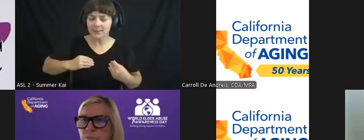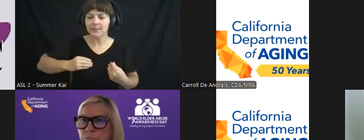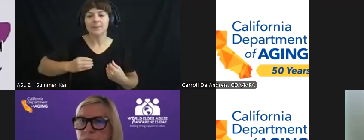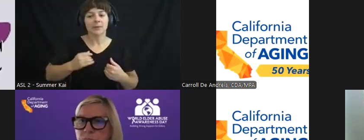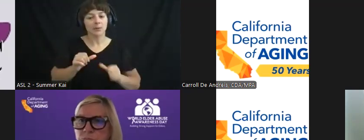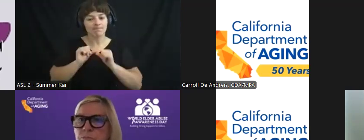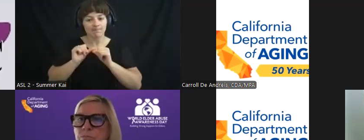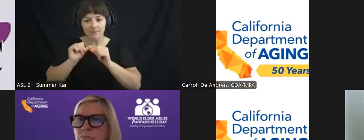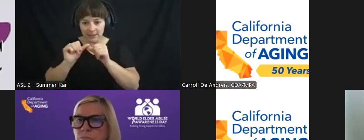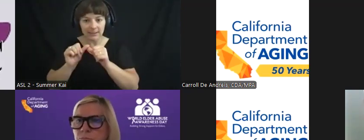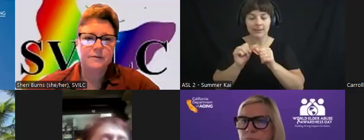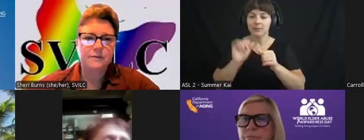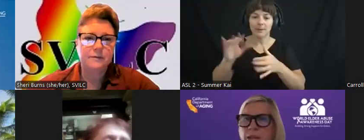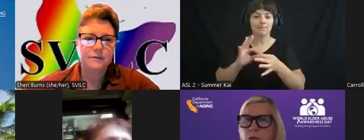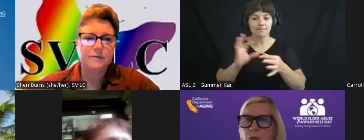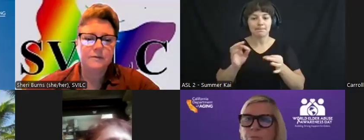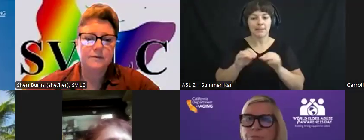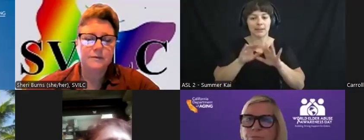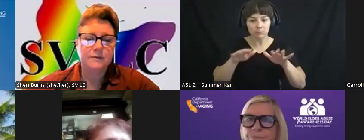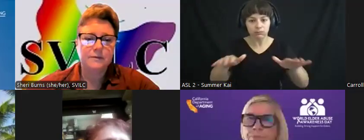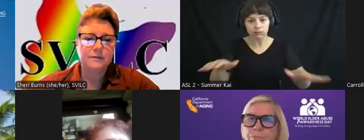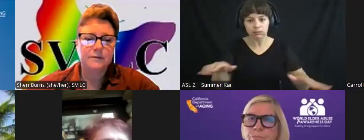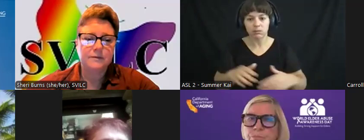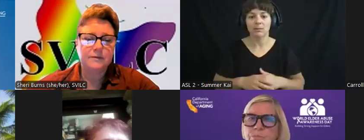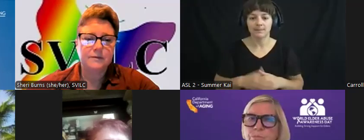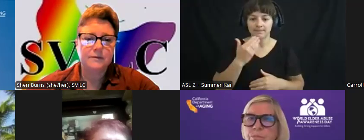keep putting that out. Thank you.